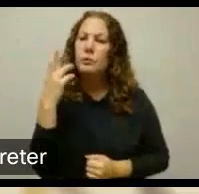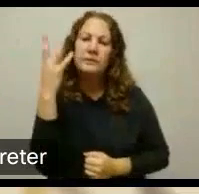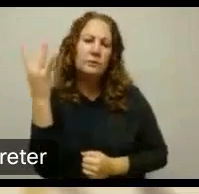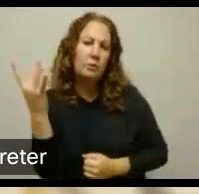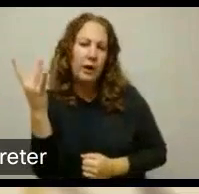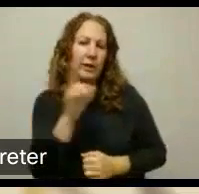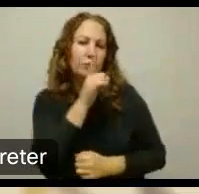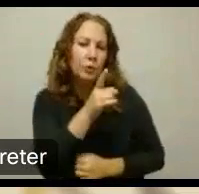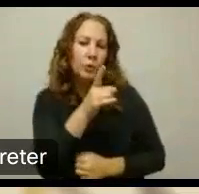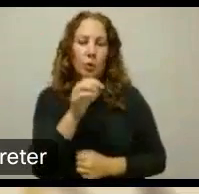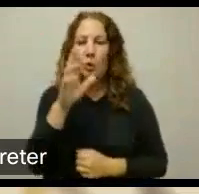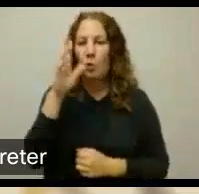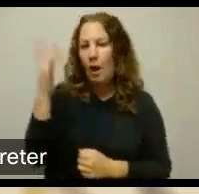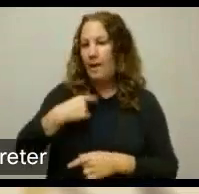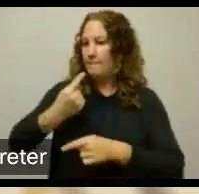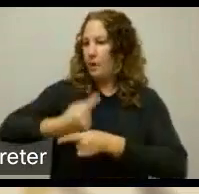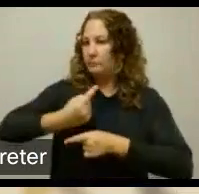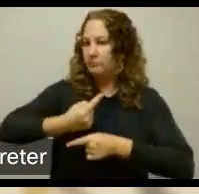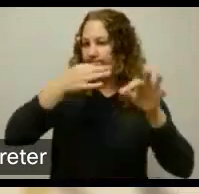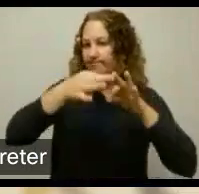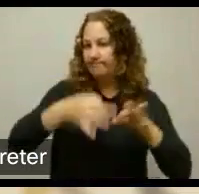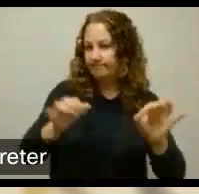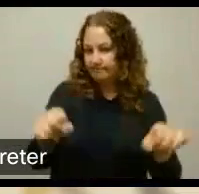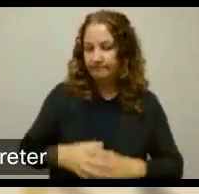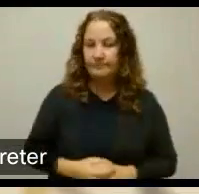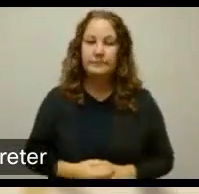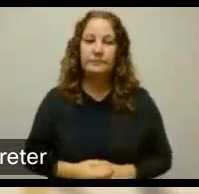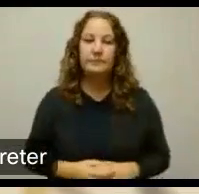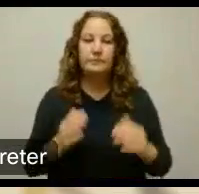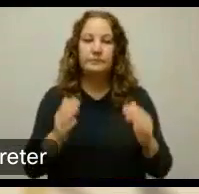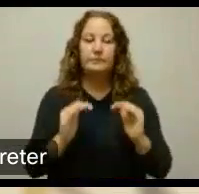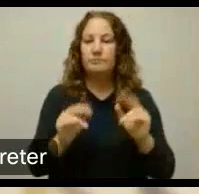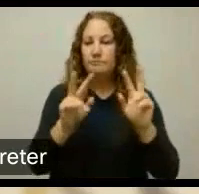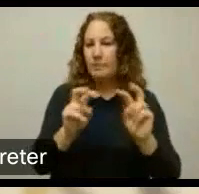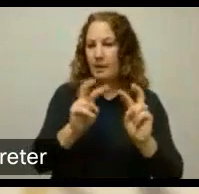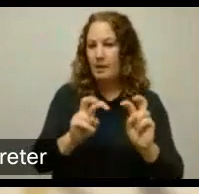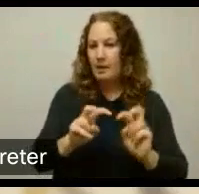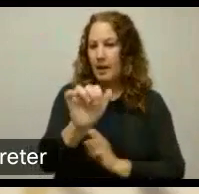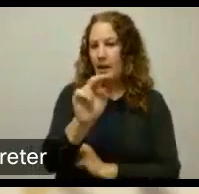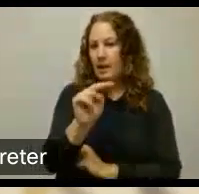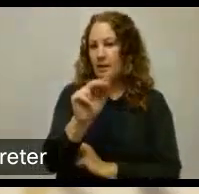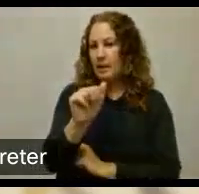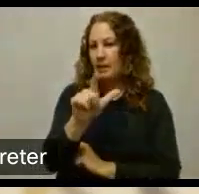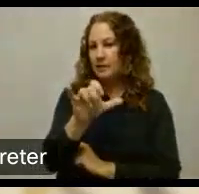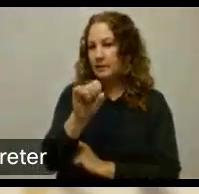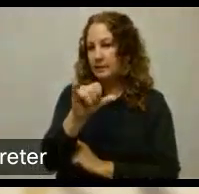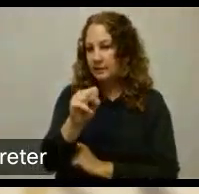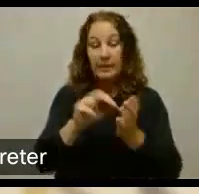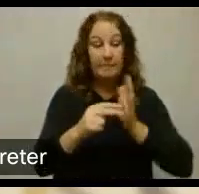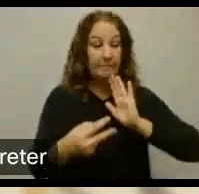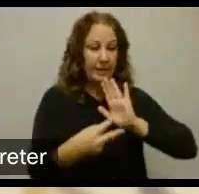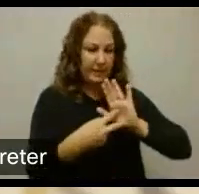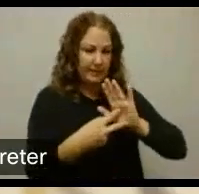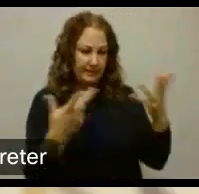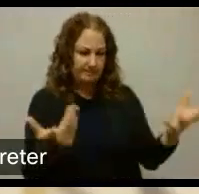this is true or why you are correct. An analysis. That's when you take something apart and you break it